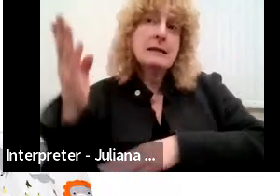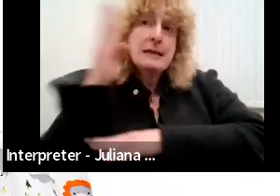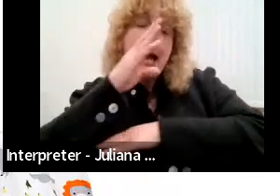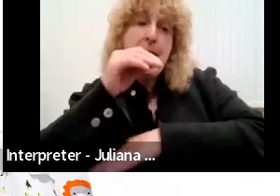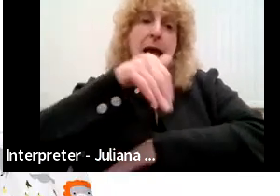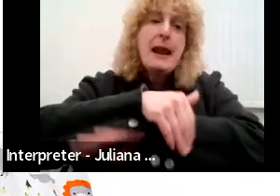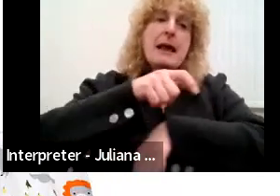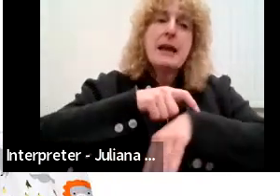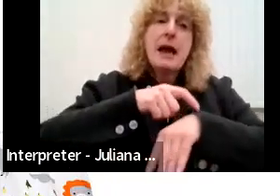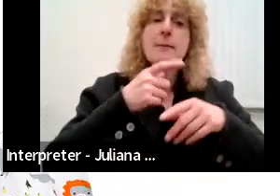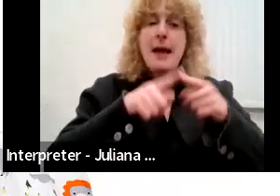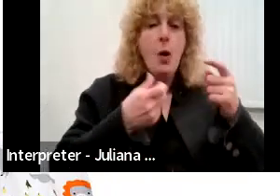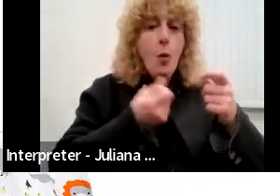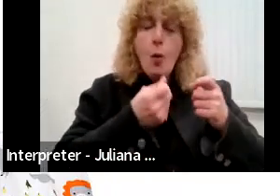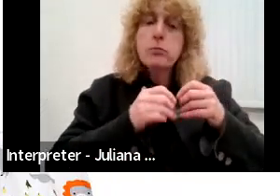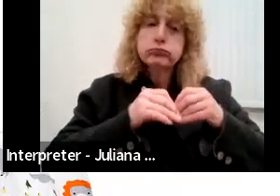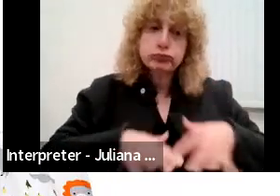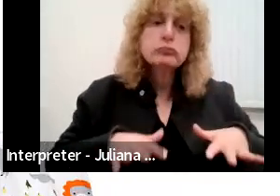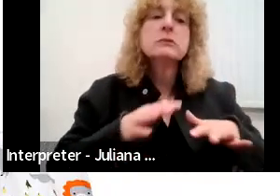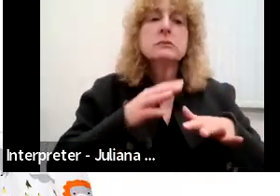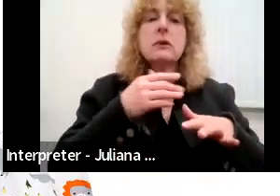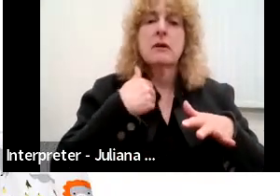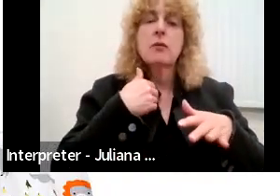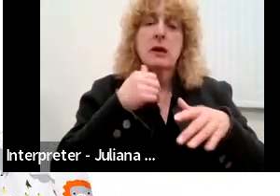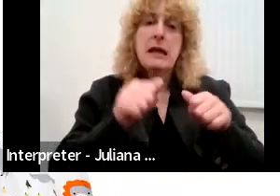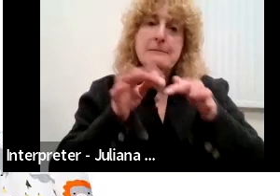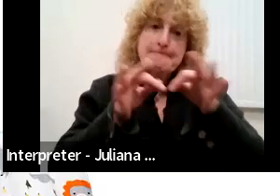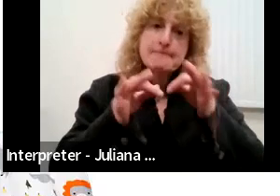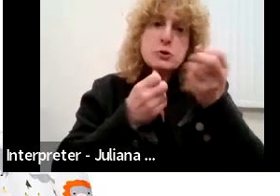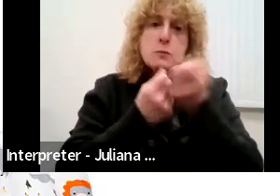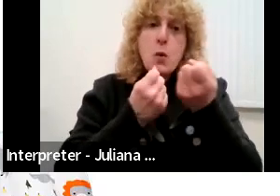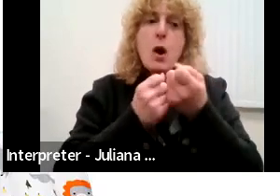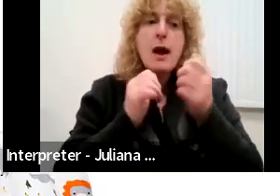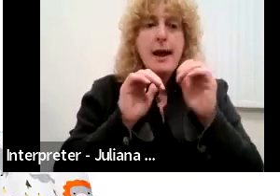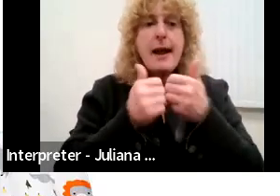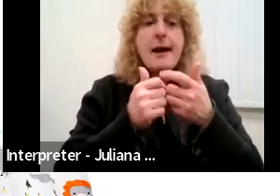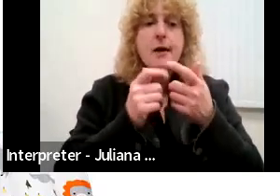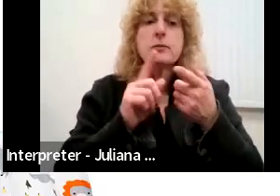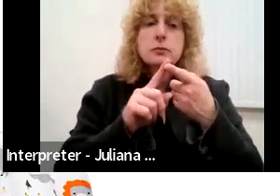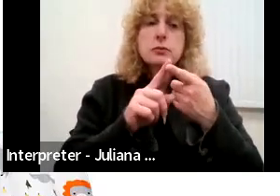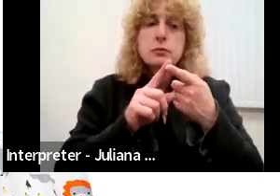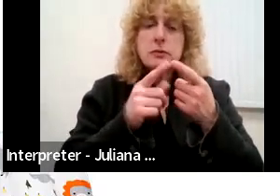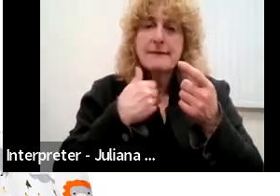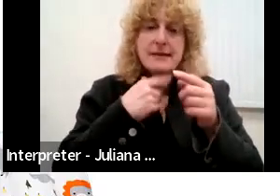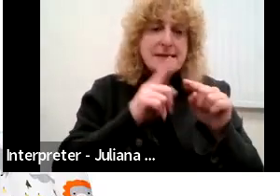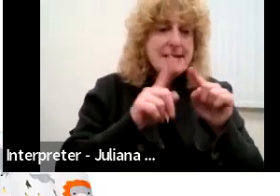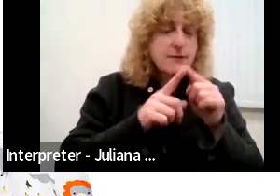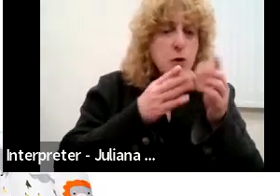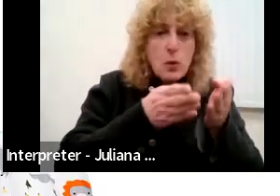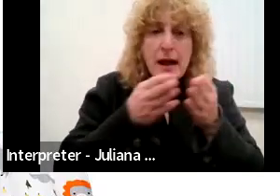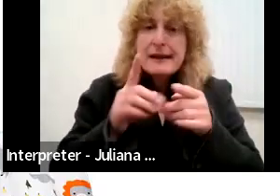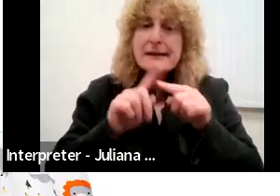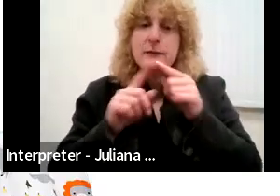and we can help with supports to walk you through different ways and different techniques that we can